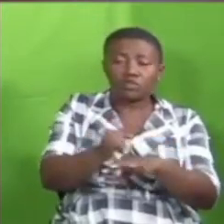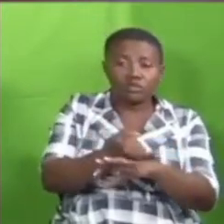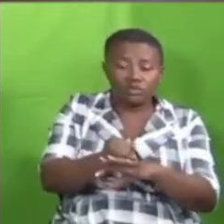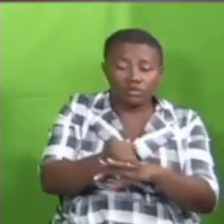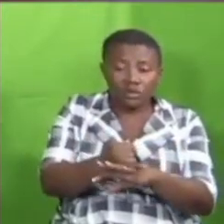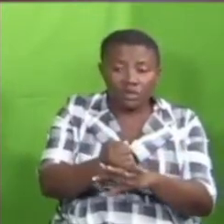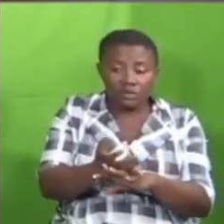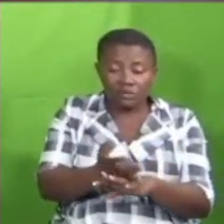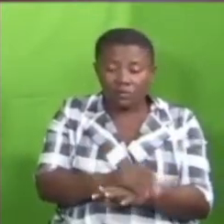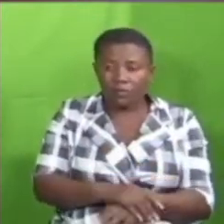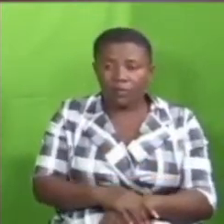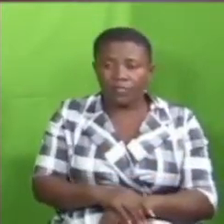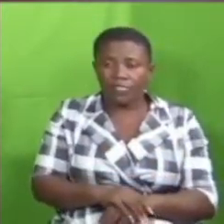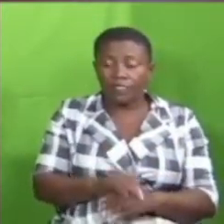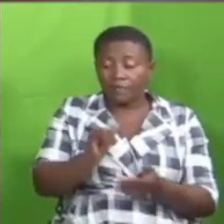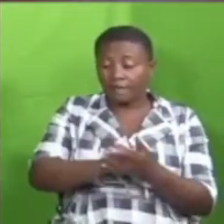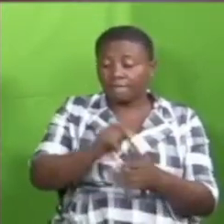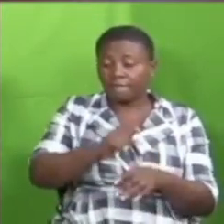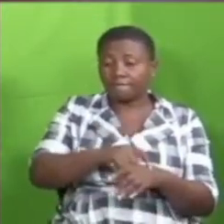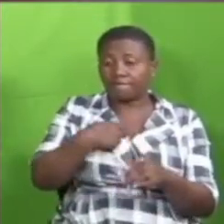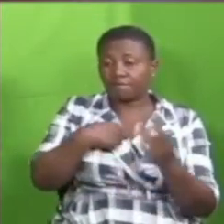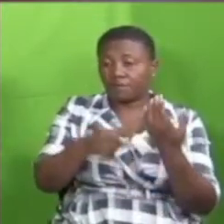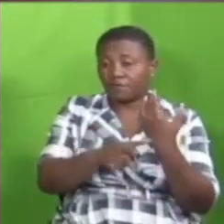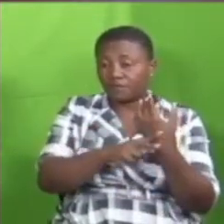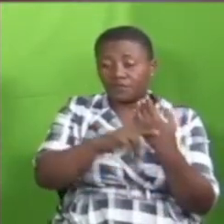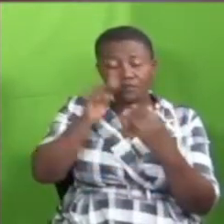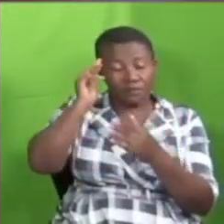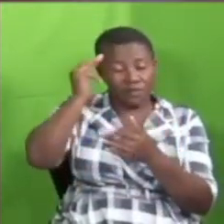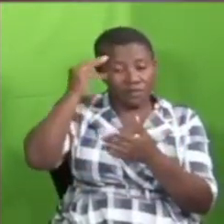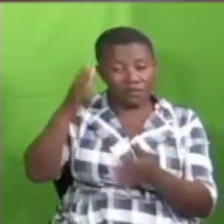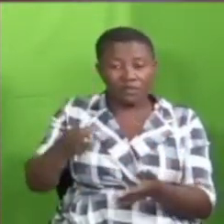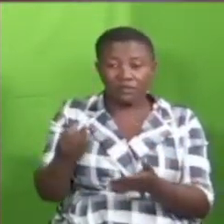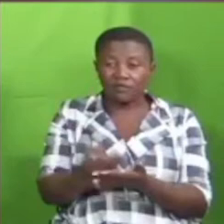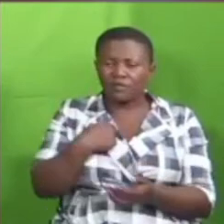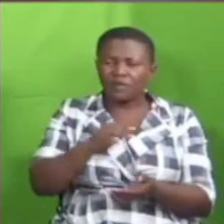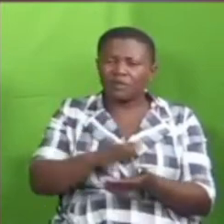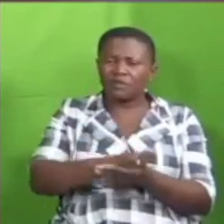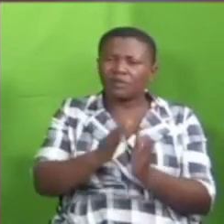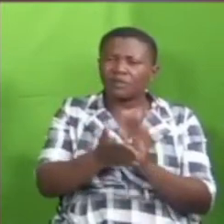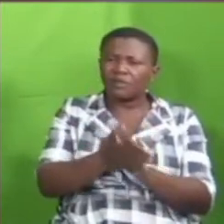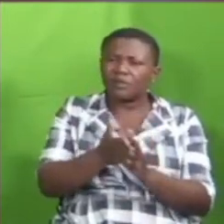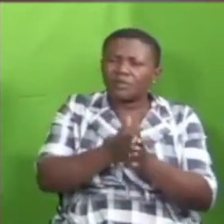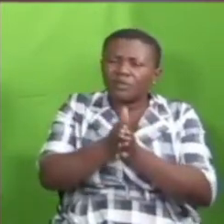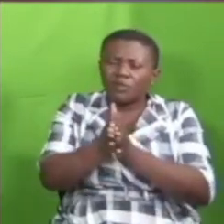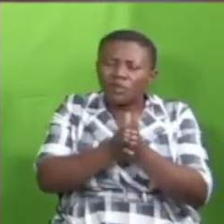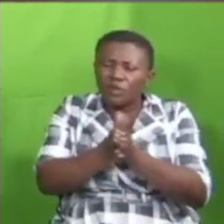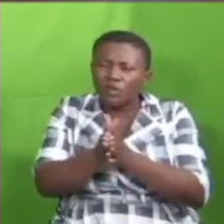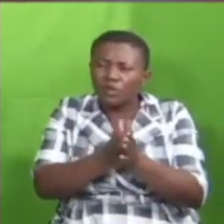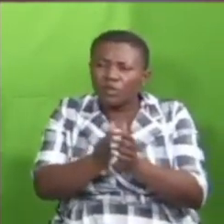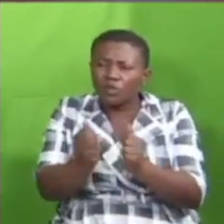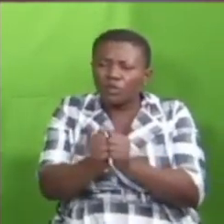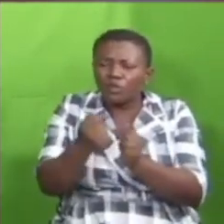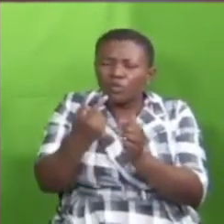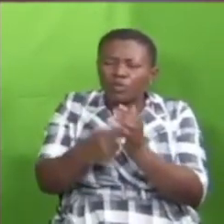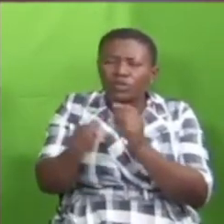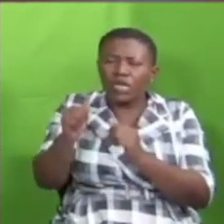the time, I was a Deputy Minister for Finance. We couldn't help him much. But I became so interested in work Atta was trying to